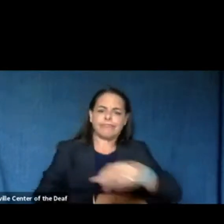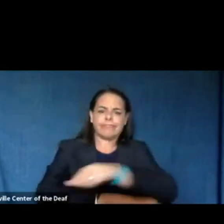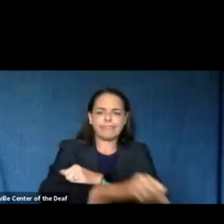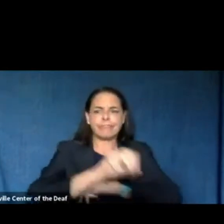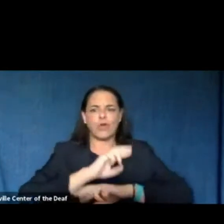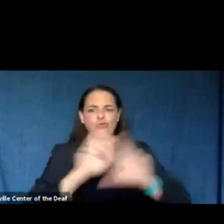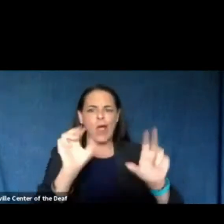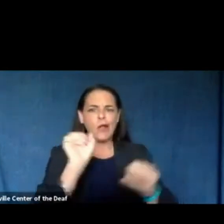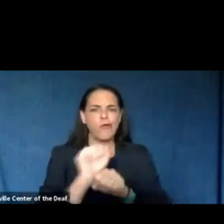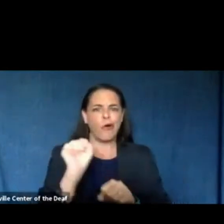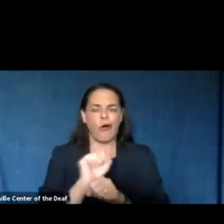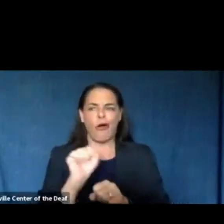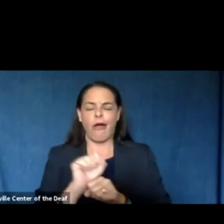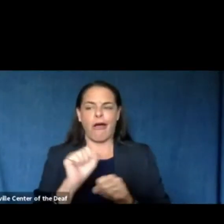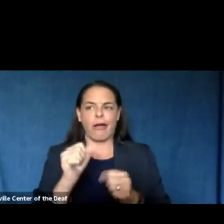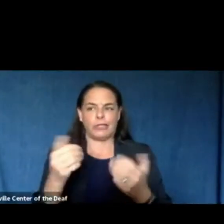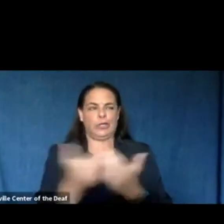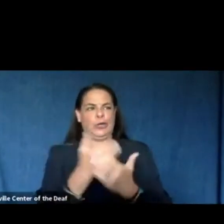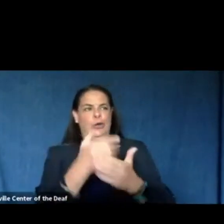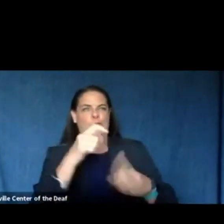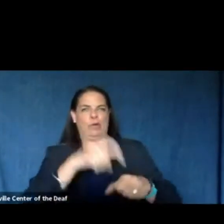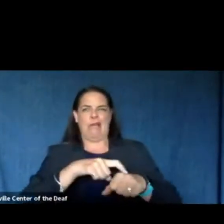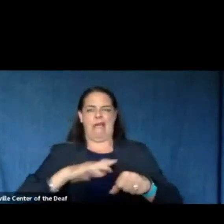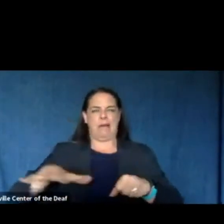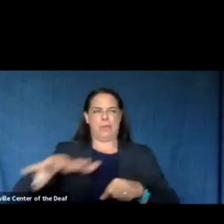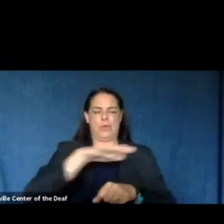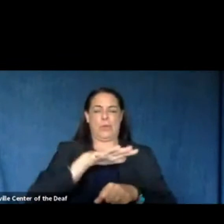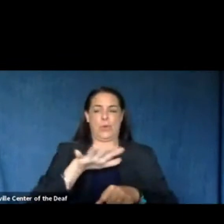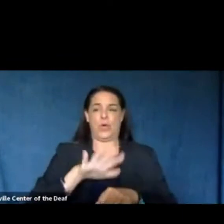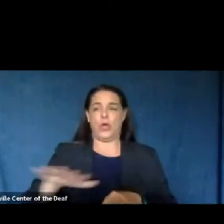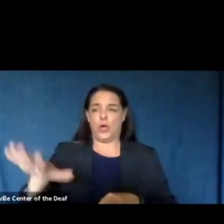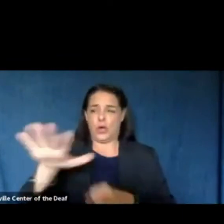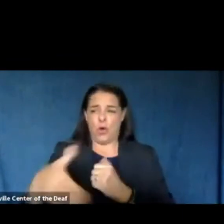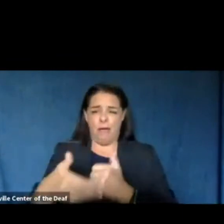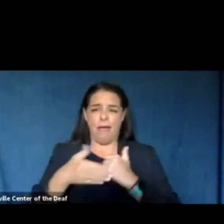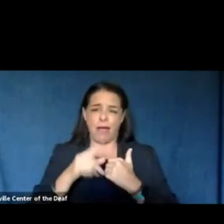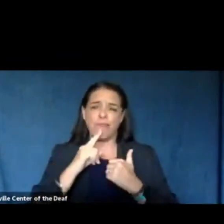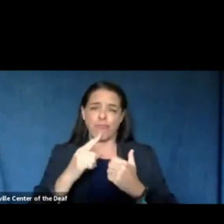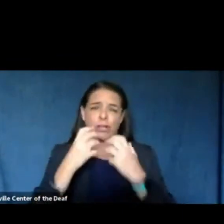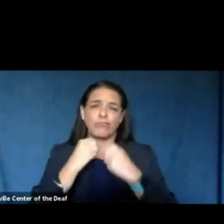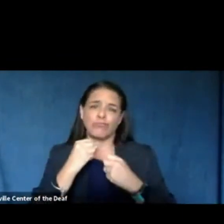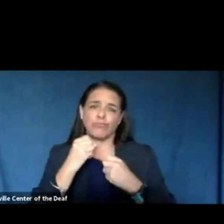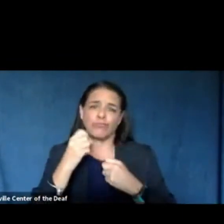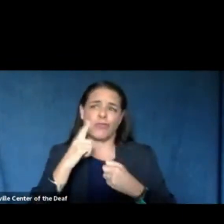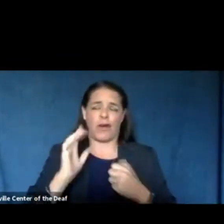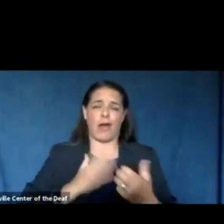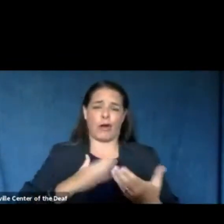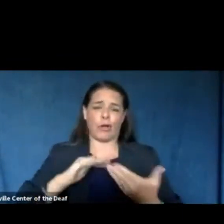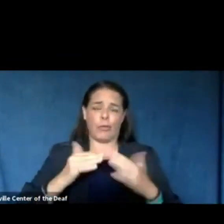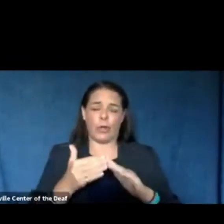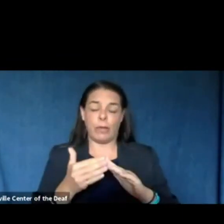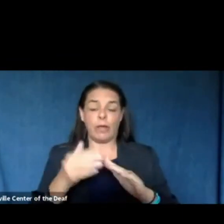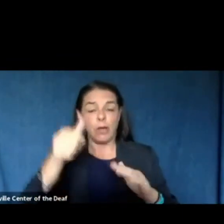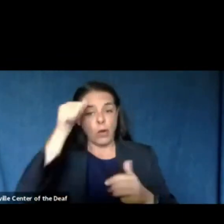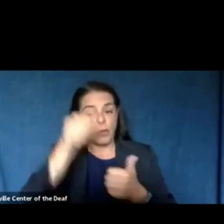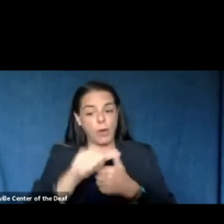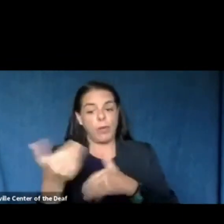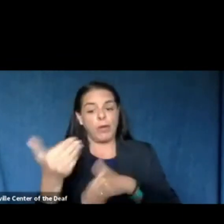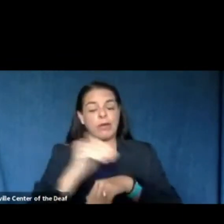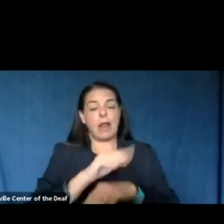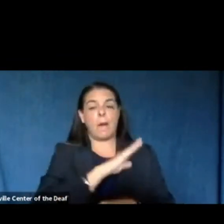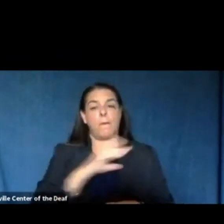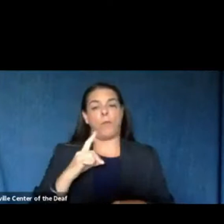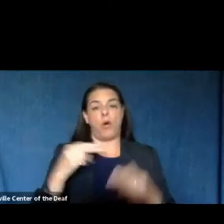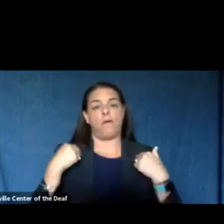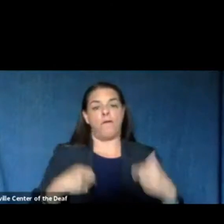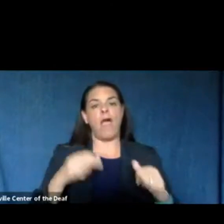so valuable to us and the community. As a reminder, the Board of Health meets tonight via Zoom at 5 p.m. The